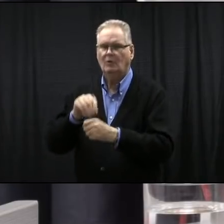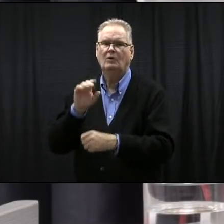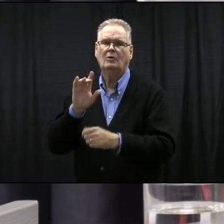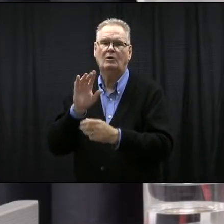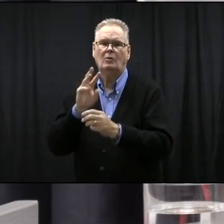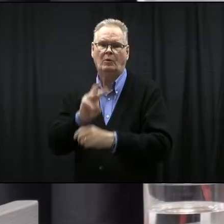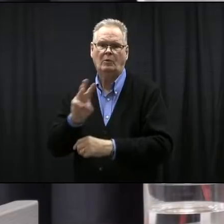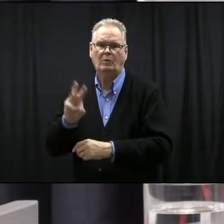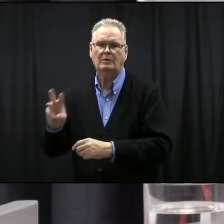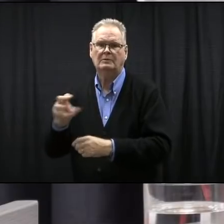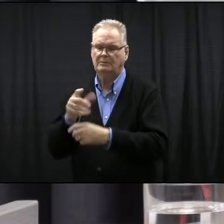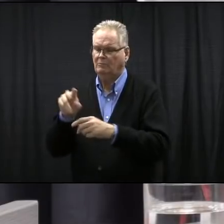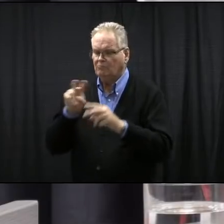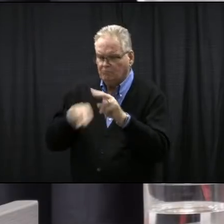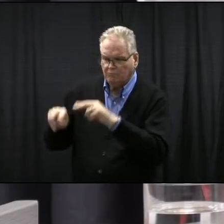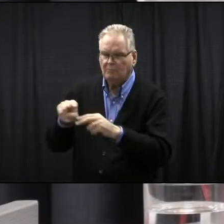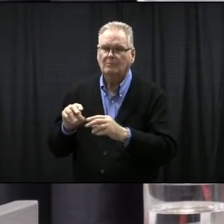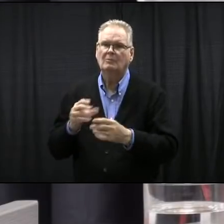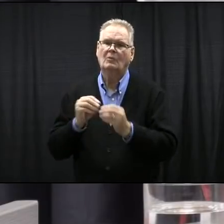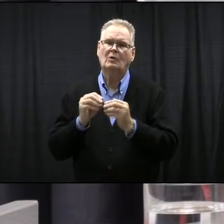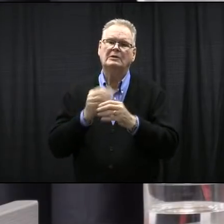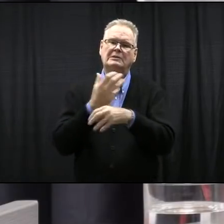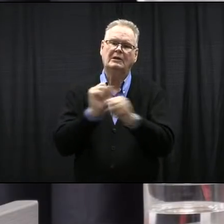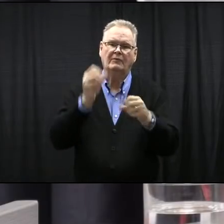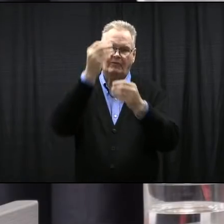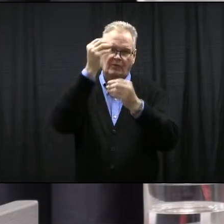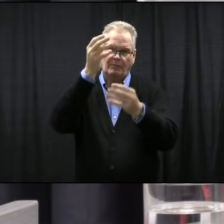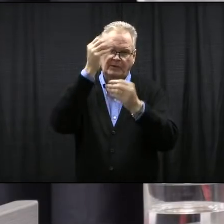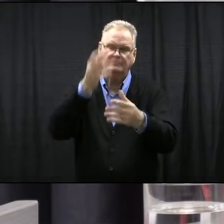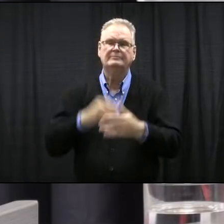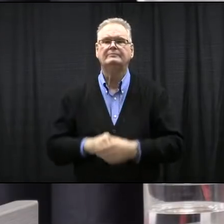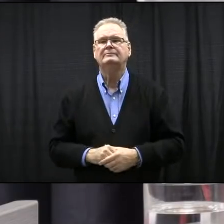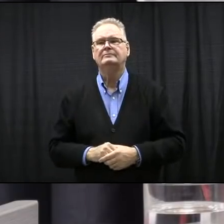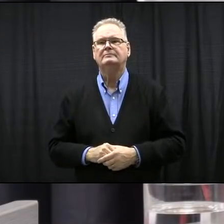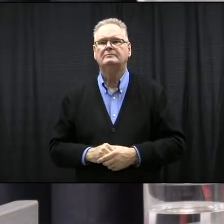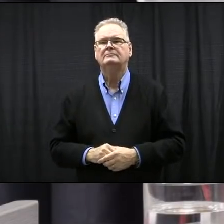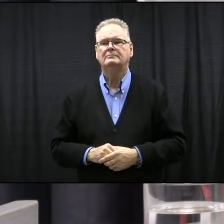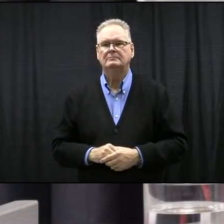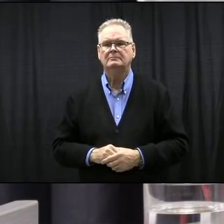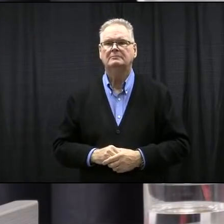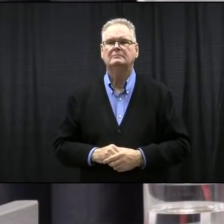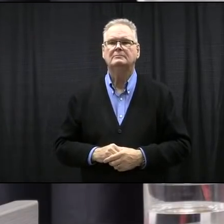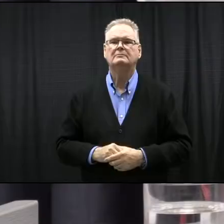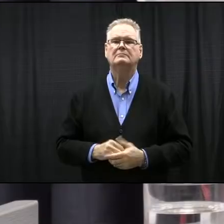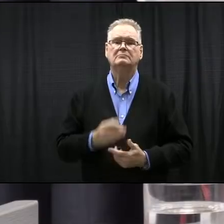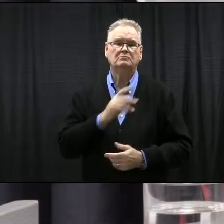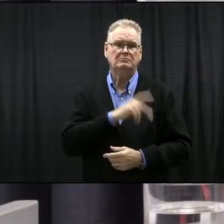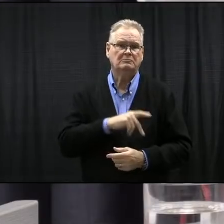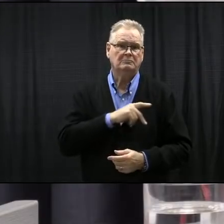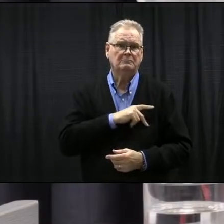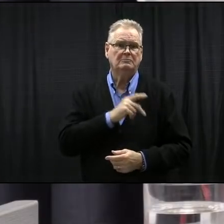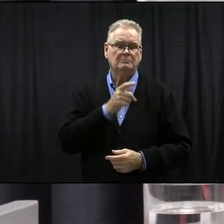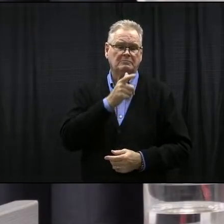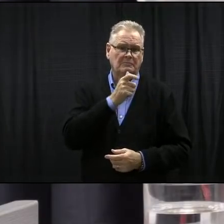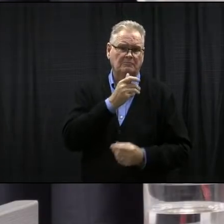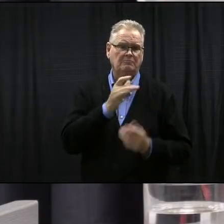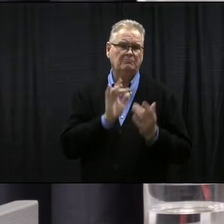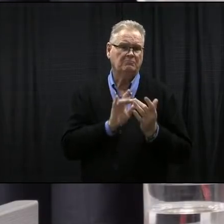and private. It is unfortunate that because of reasons I don't fully understand, people have chosen